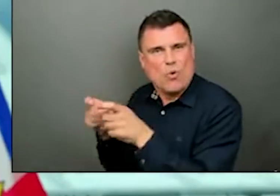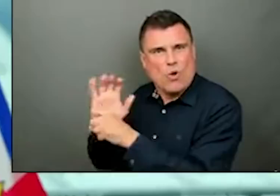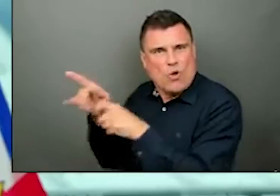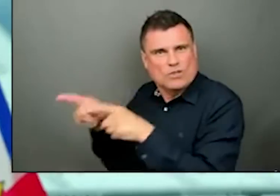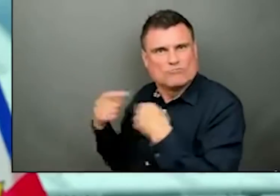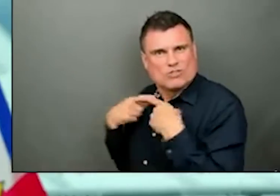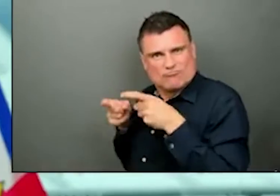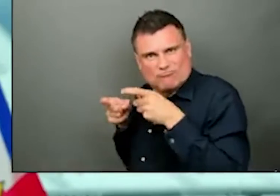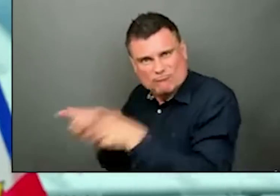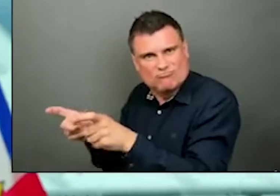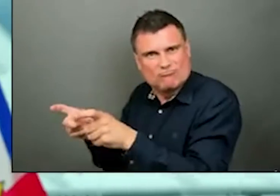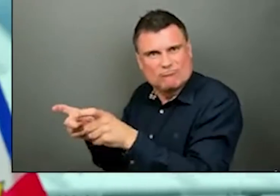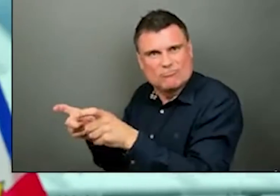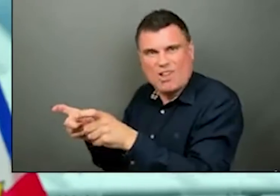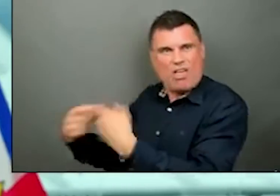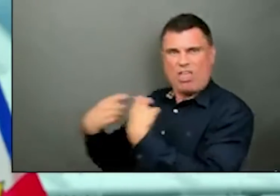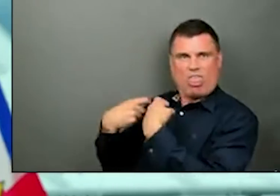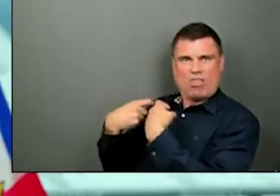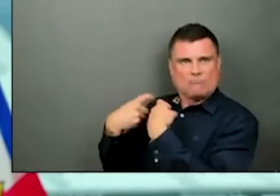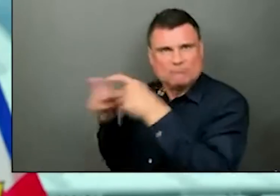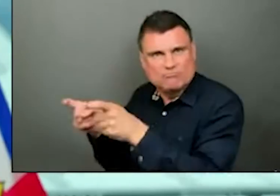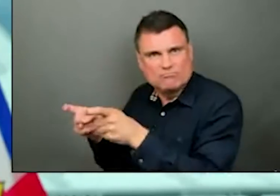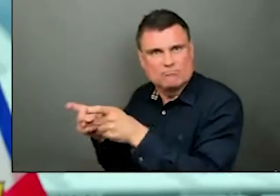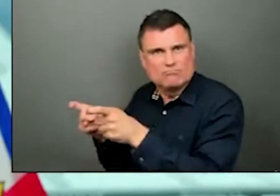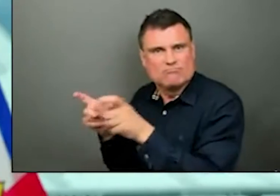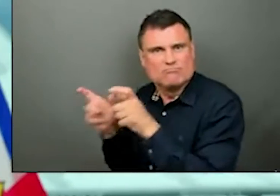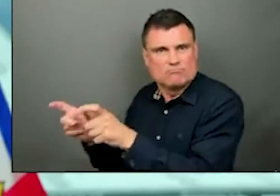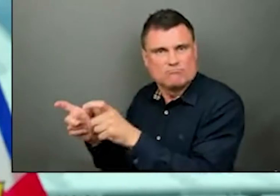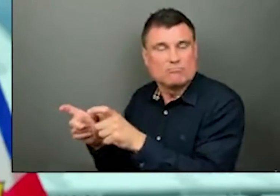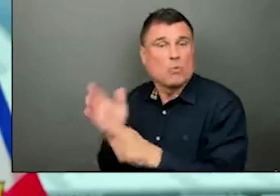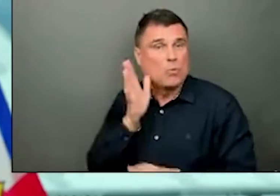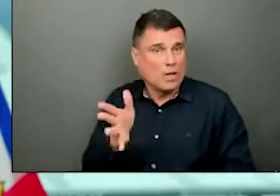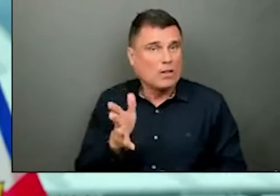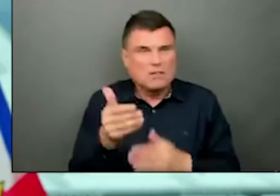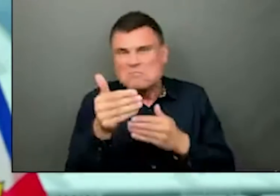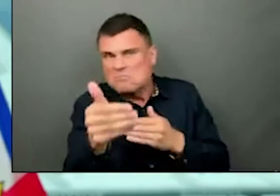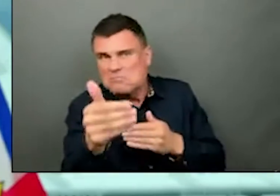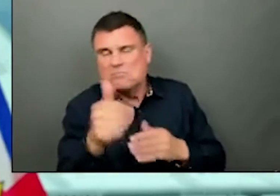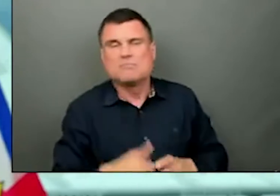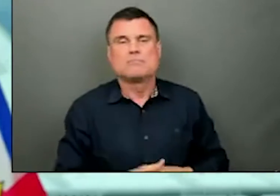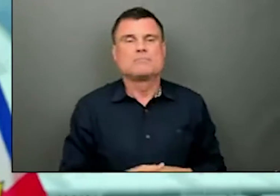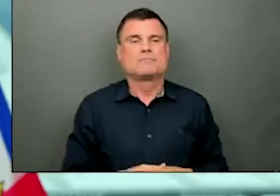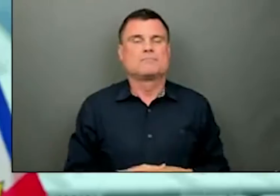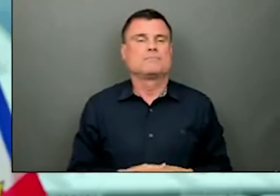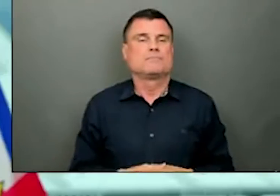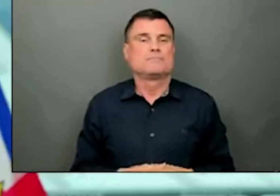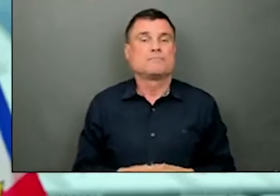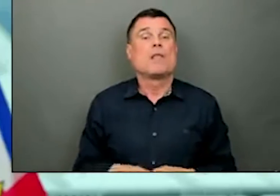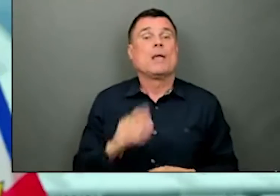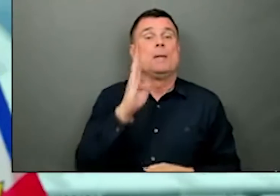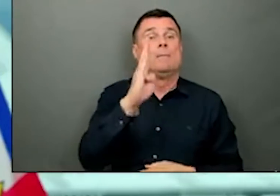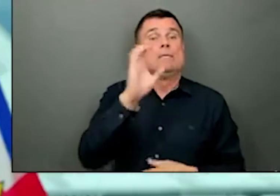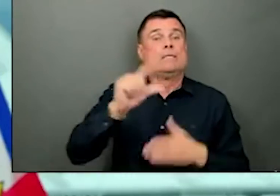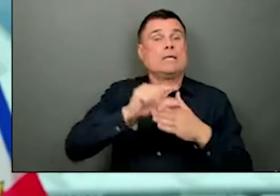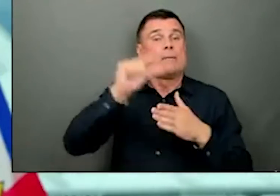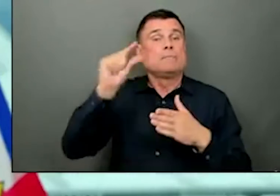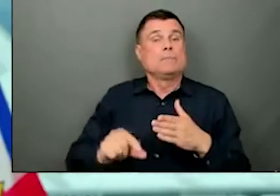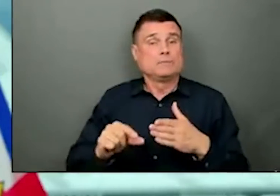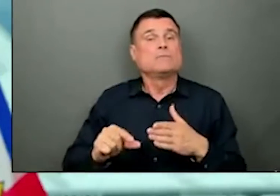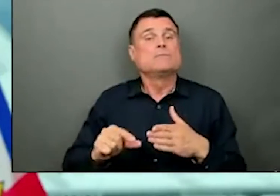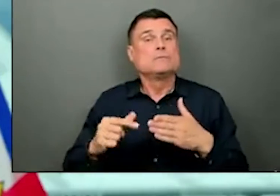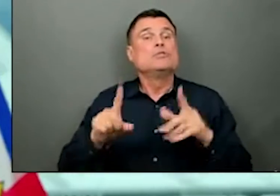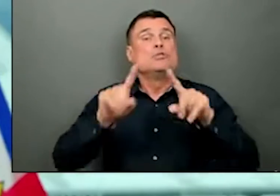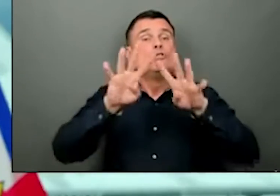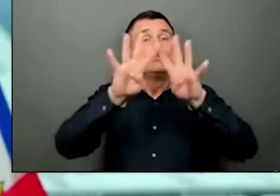I also want to mention that our Speak survey is still open for another week, and to date about 178,000 people have completed